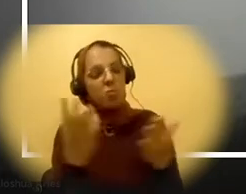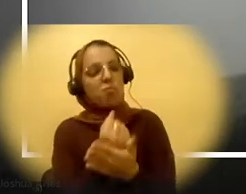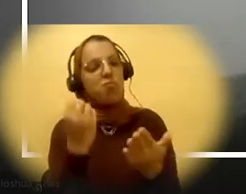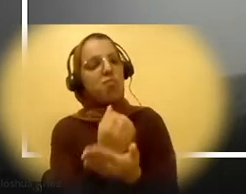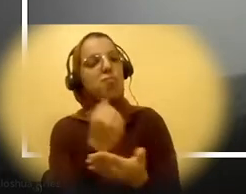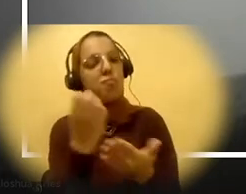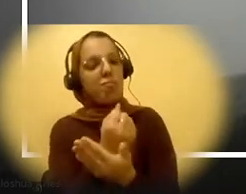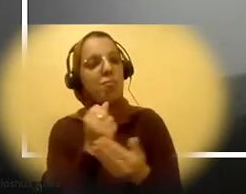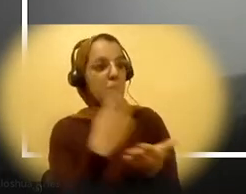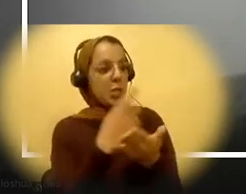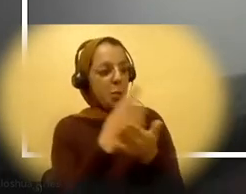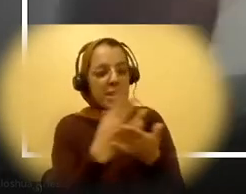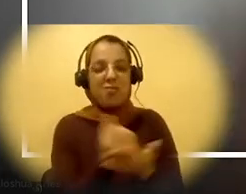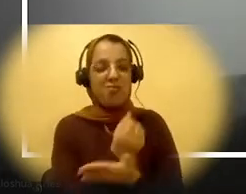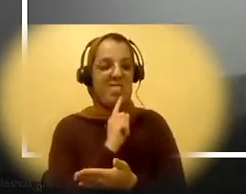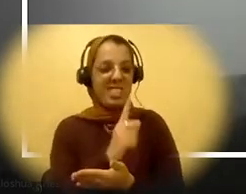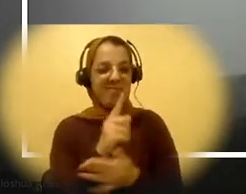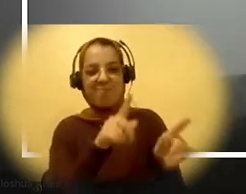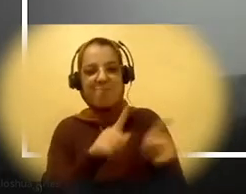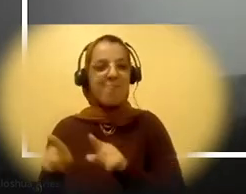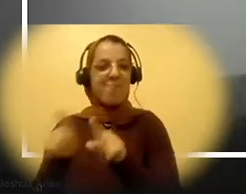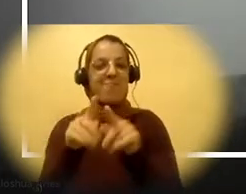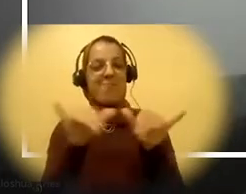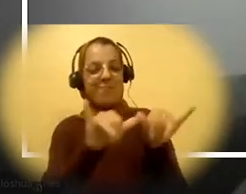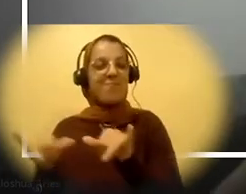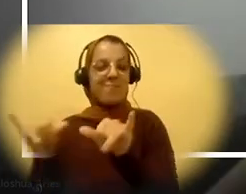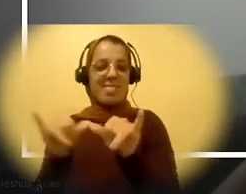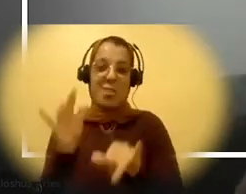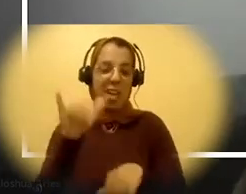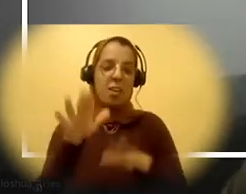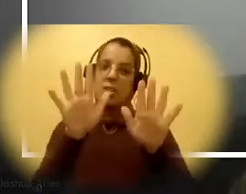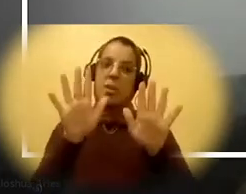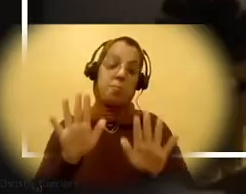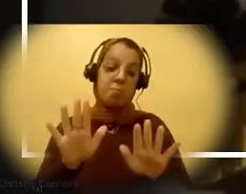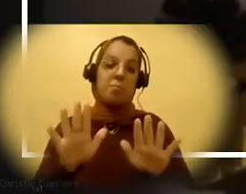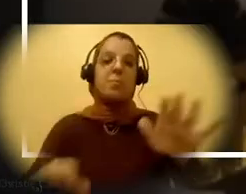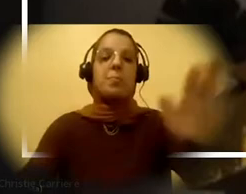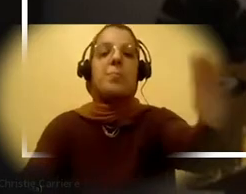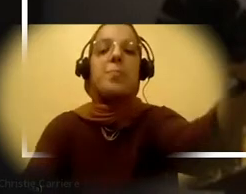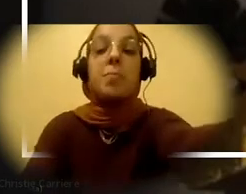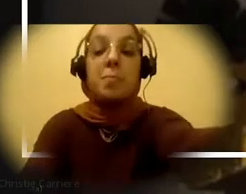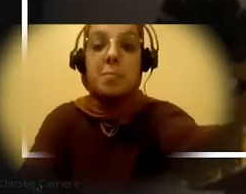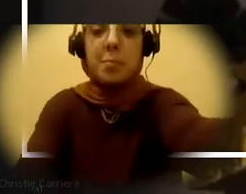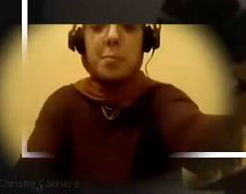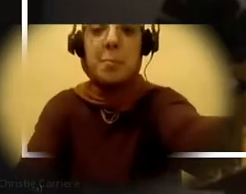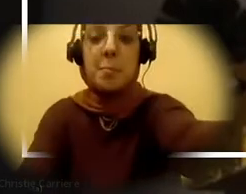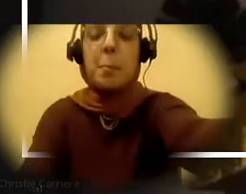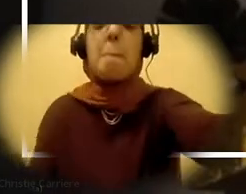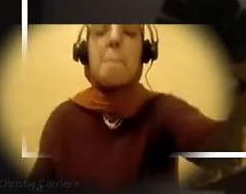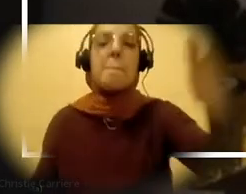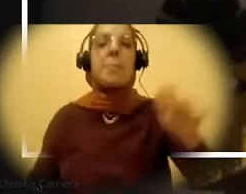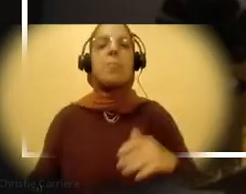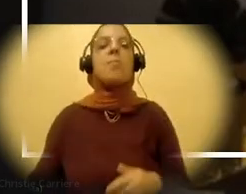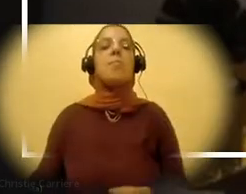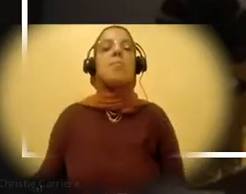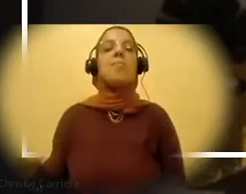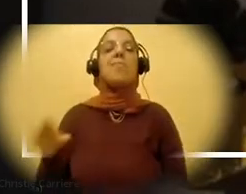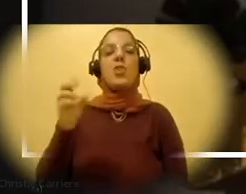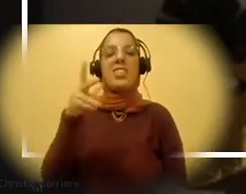everything. So yeah, it's pretty awesome. And I know you've been making a lot of like films throughout the